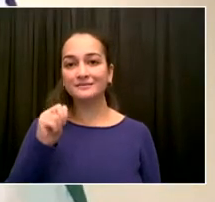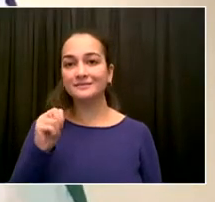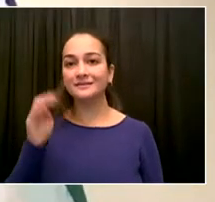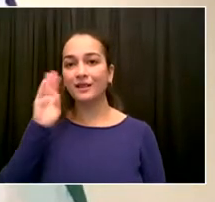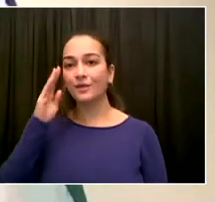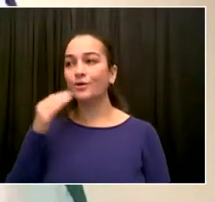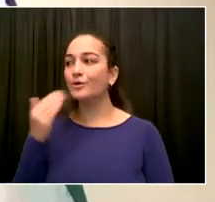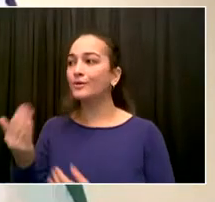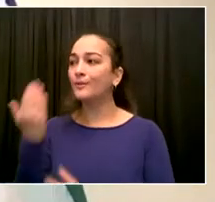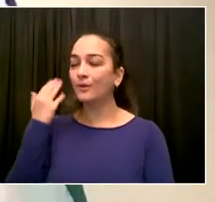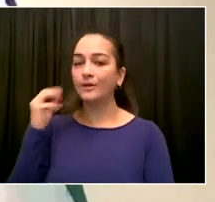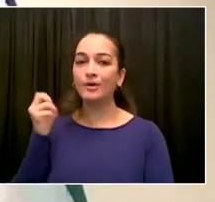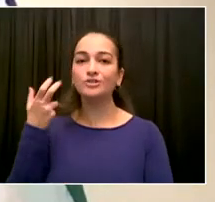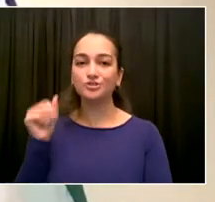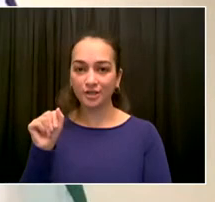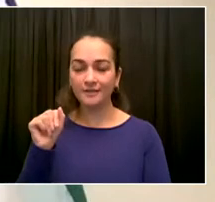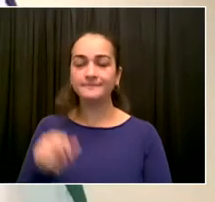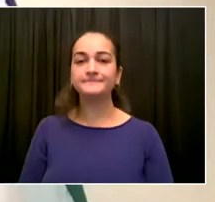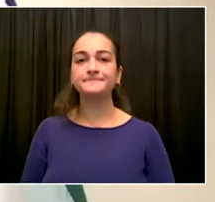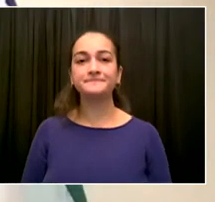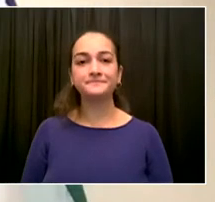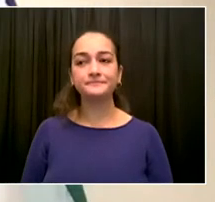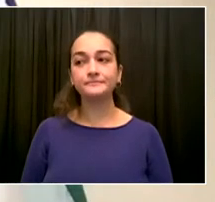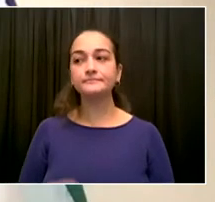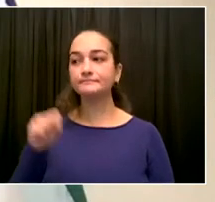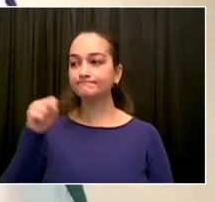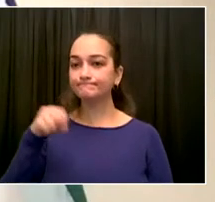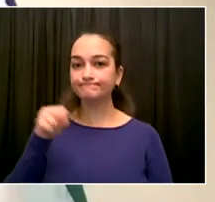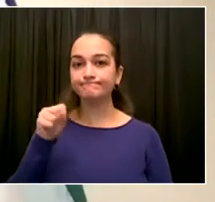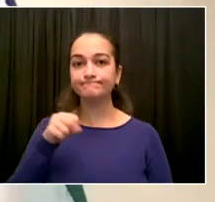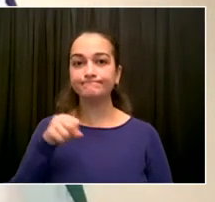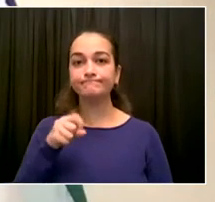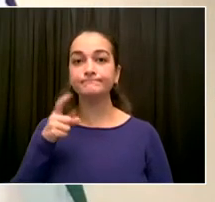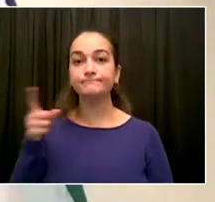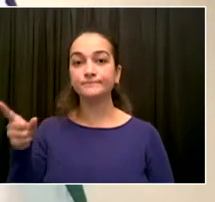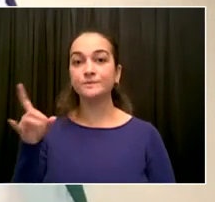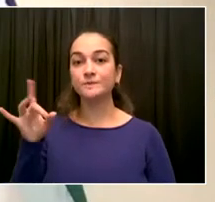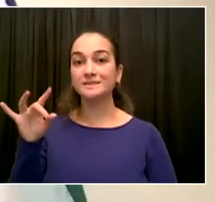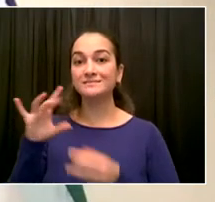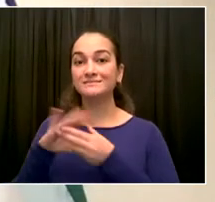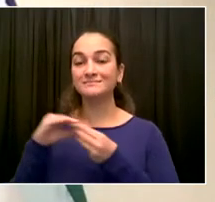number, I don't want to say that's bad information, but the highest amount that we had was about